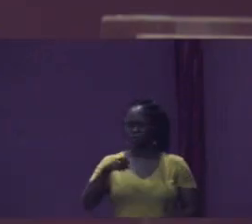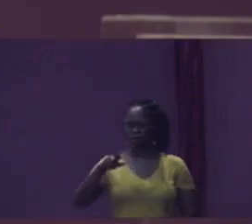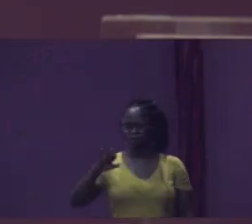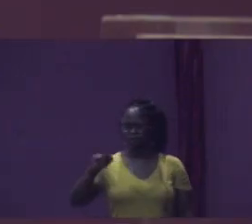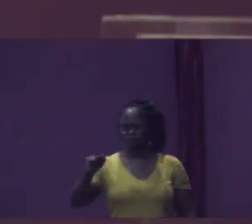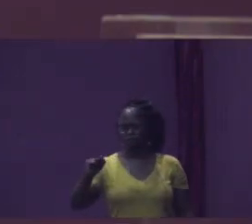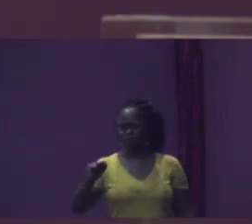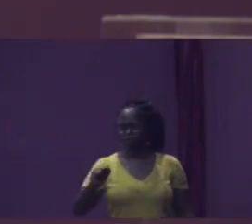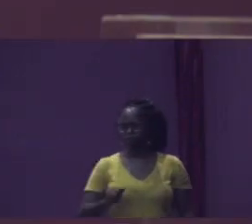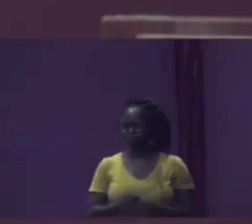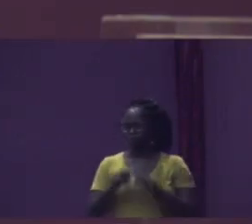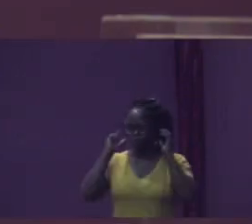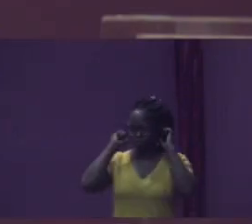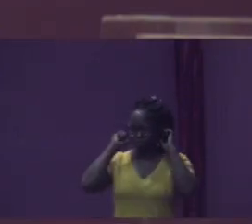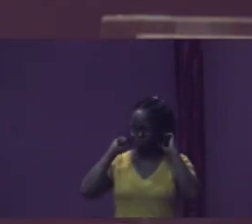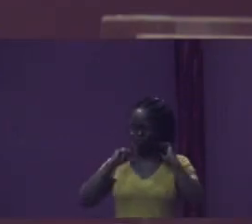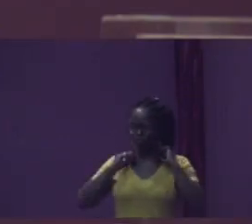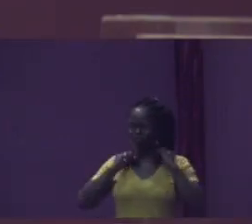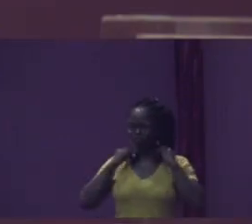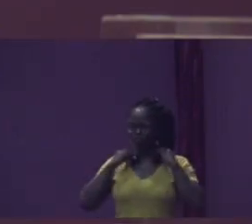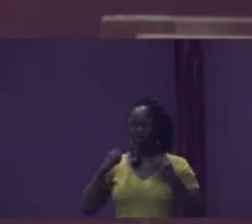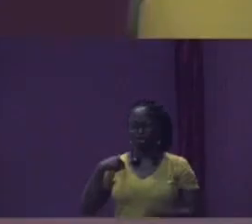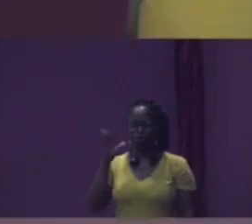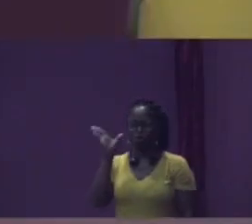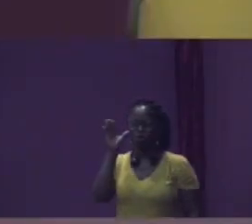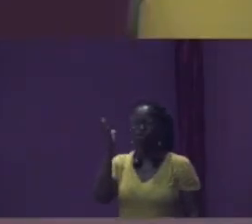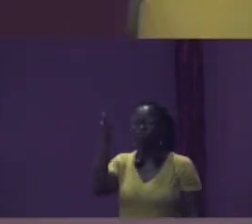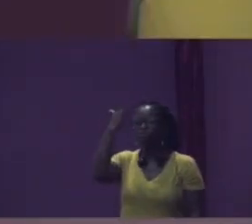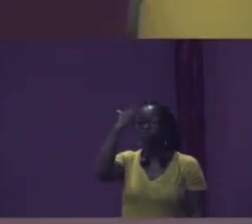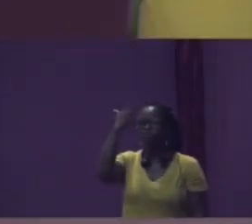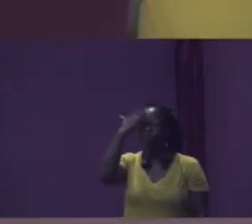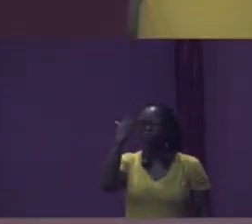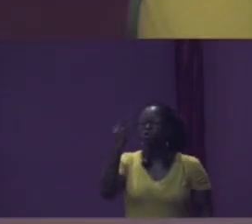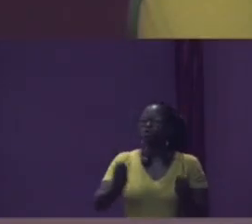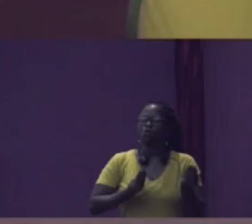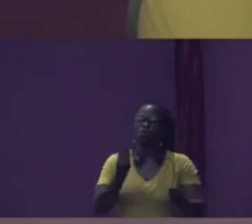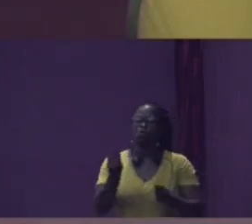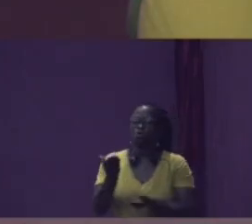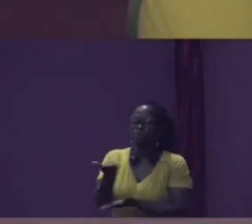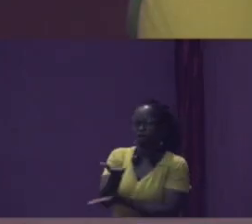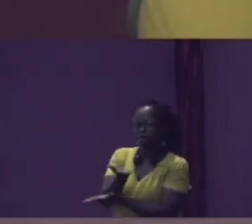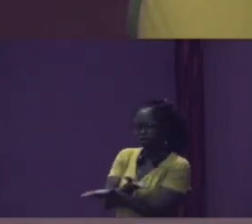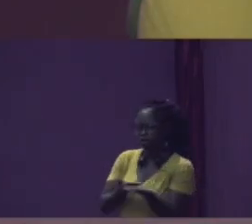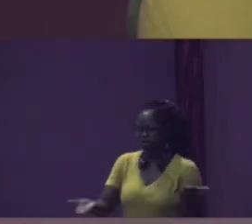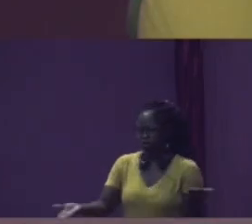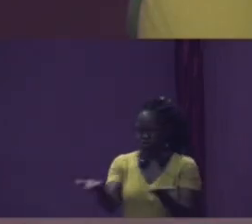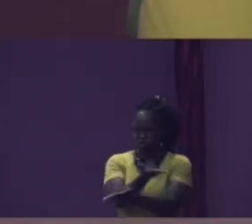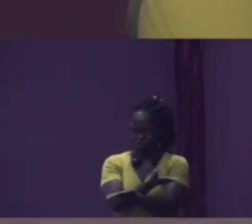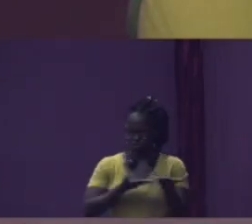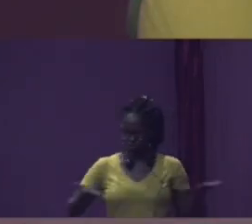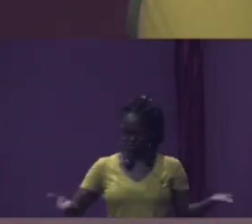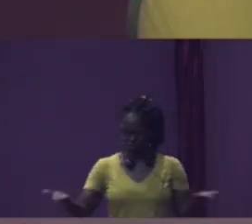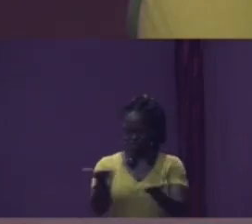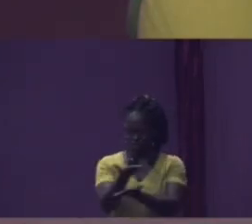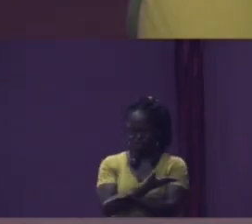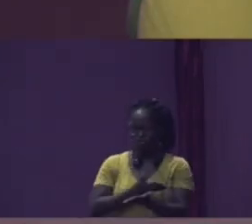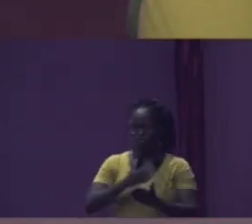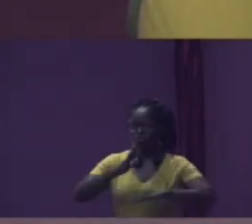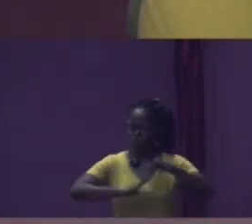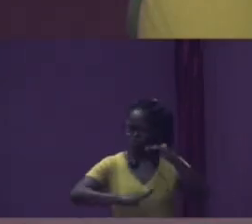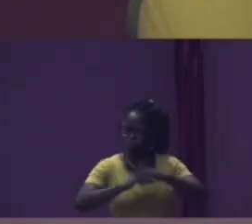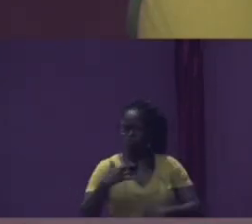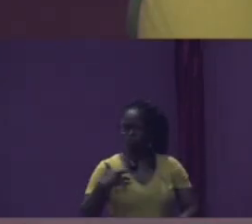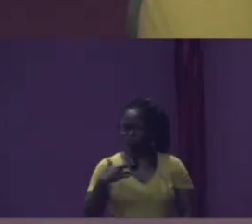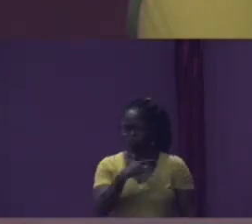Tá. Eu fiquei curiosa para saber como que é a relação dos profissionais